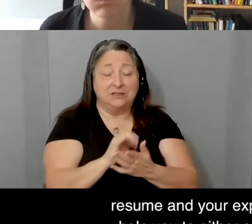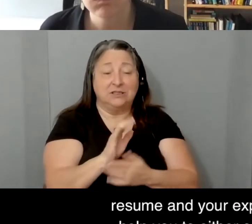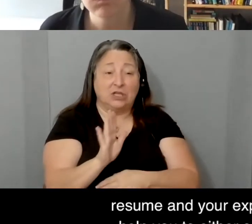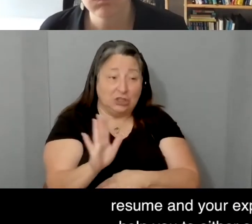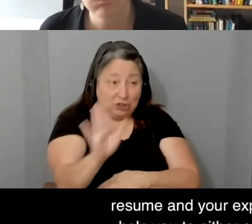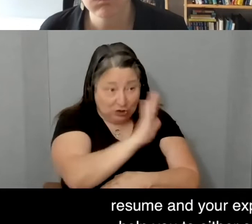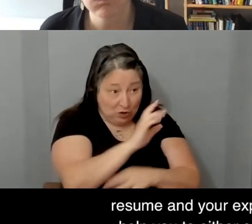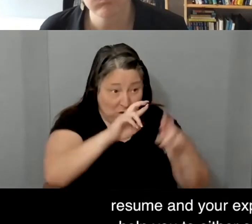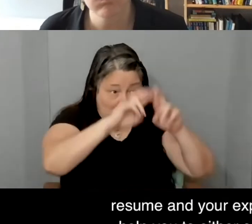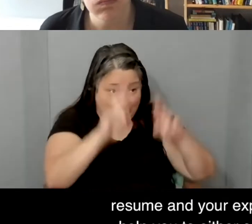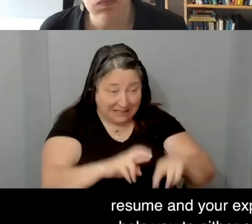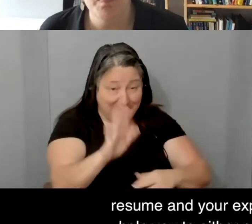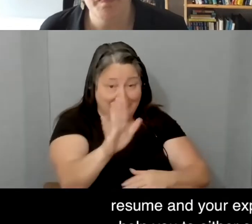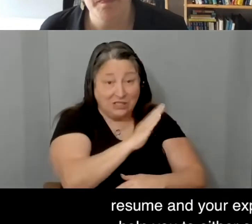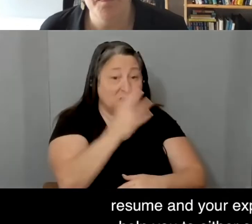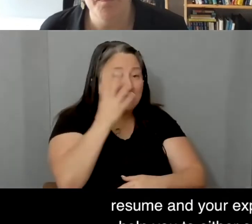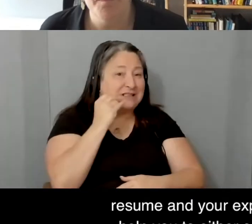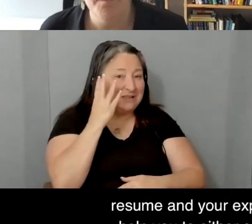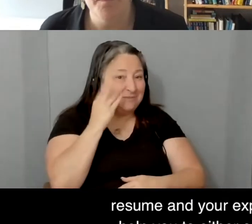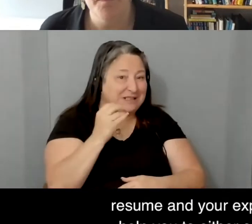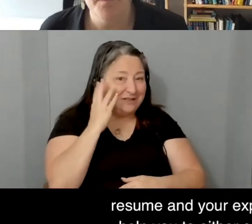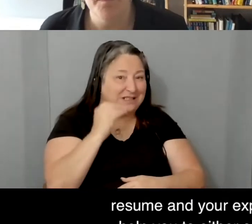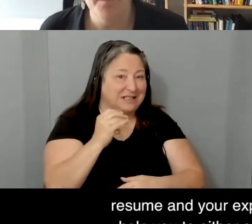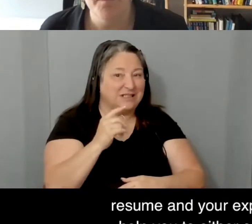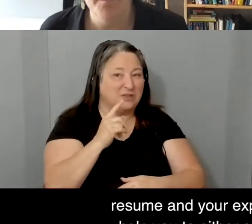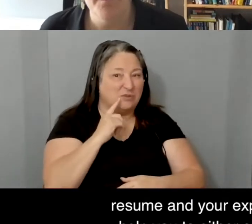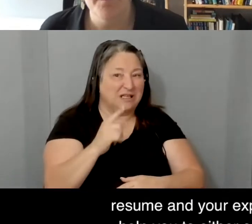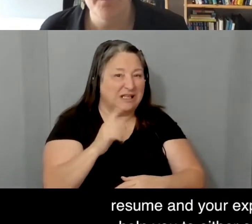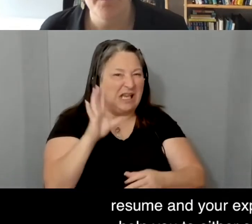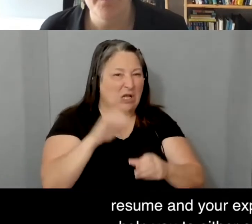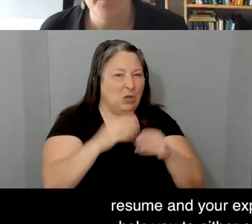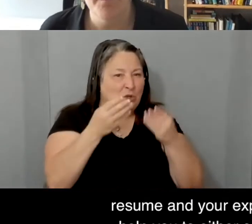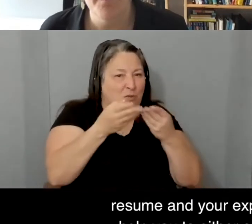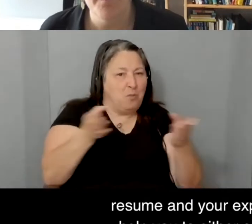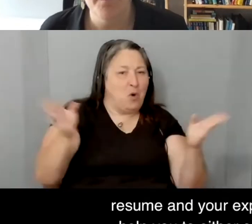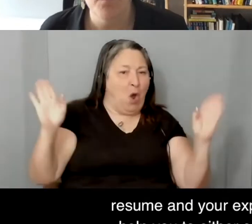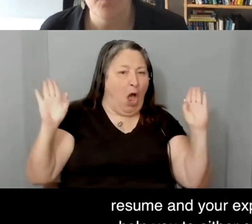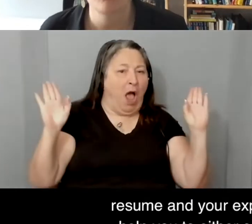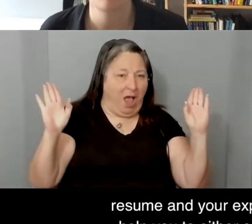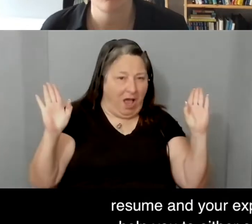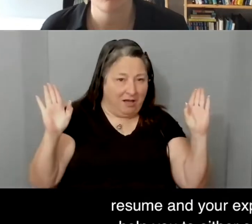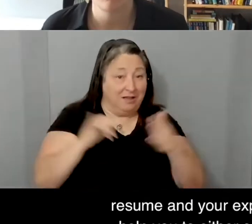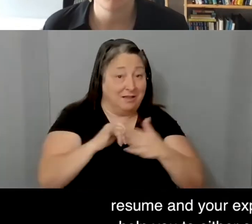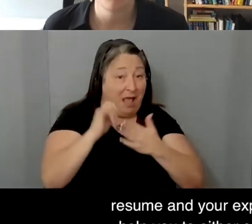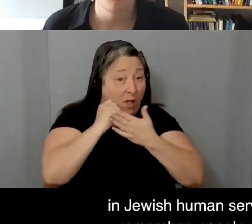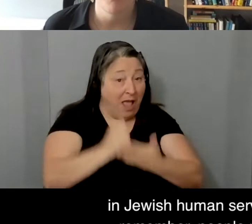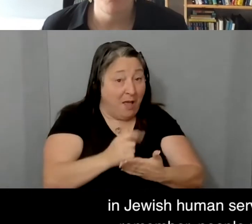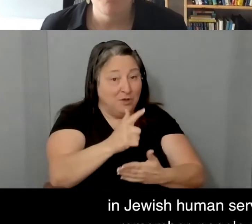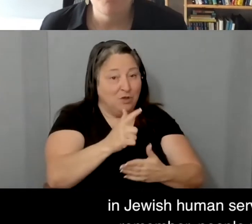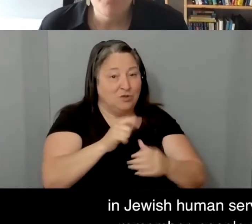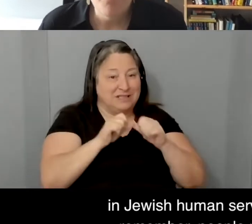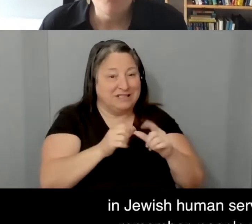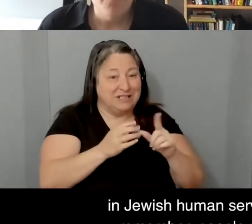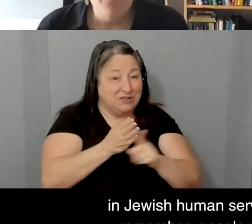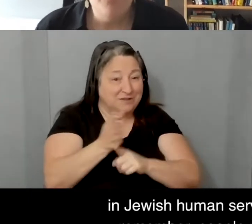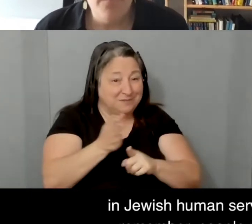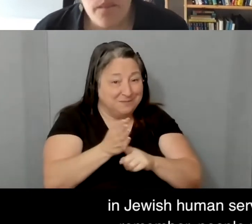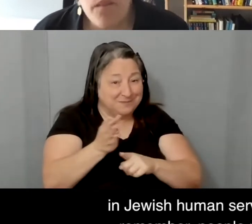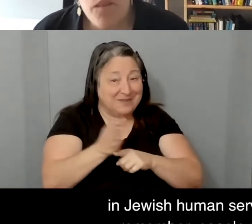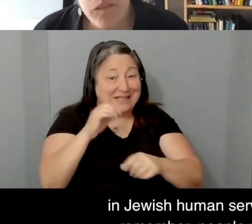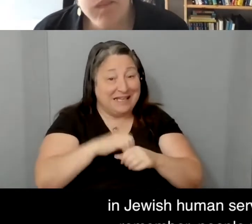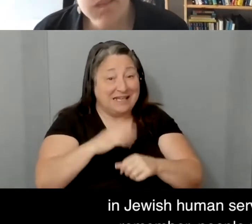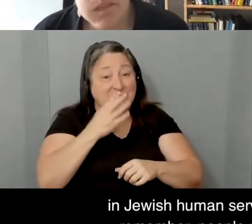your experience speaks broadly will help you to either continue to develop a career in Jewish human services